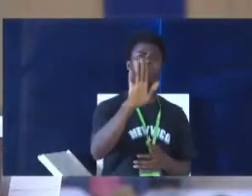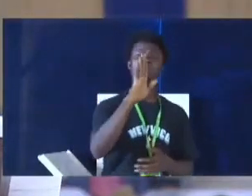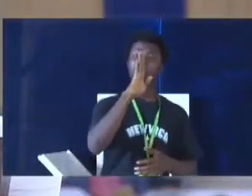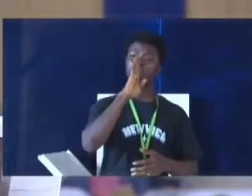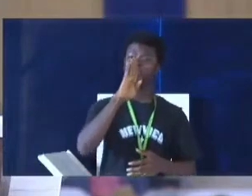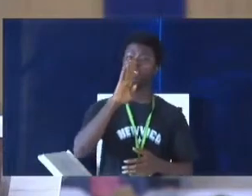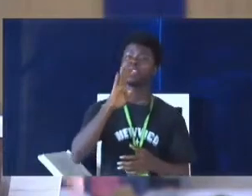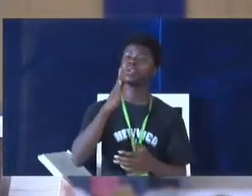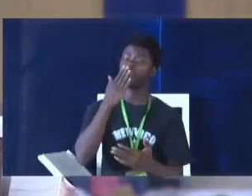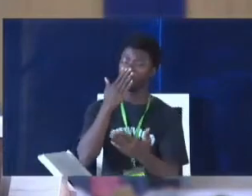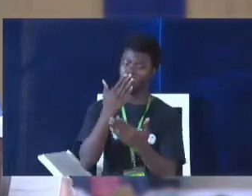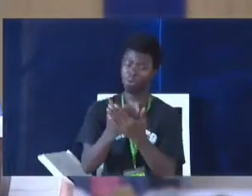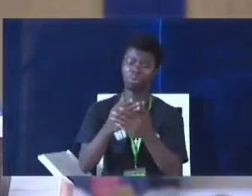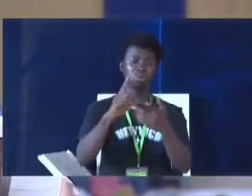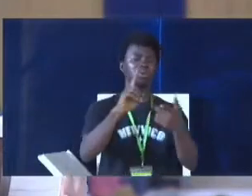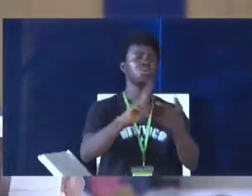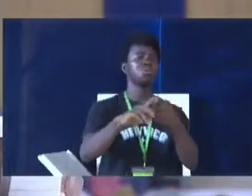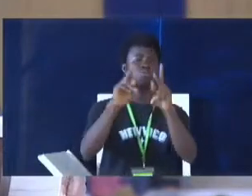good.